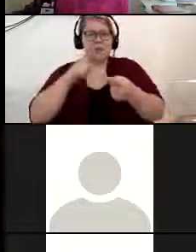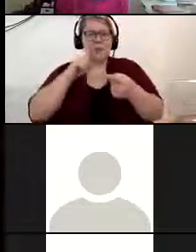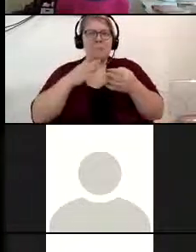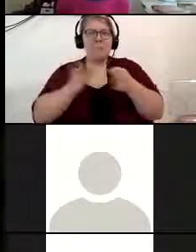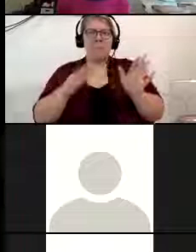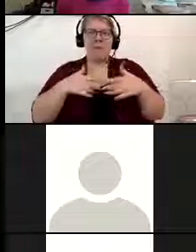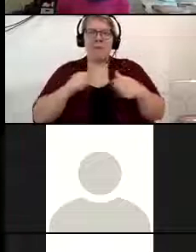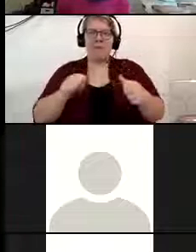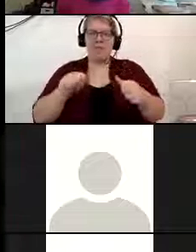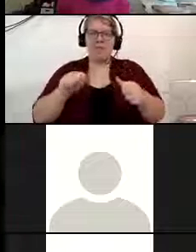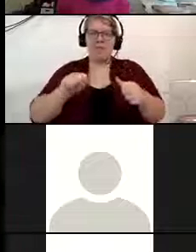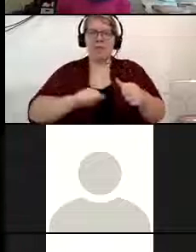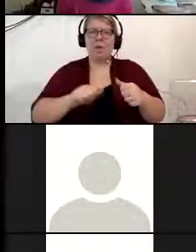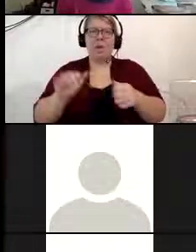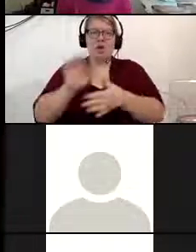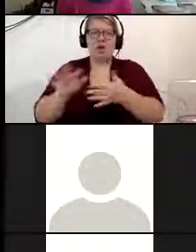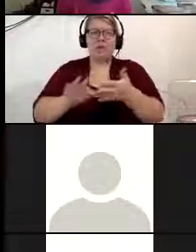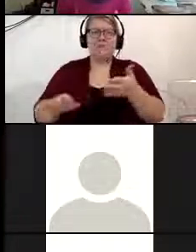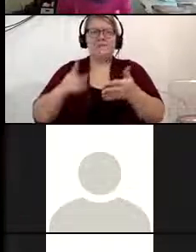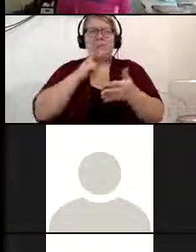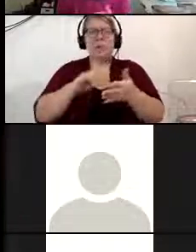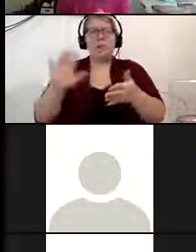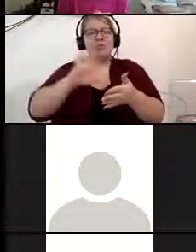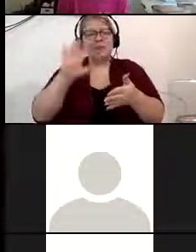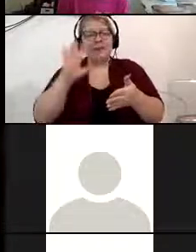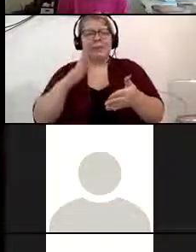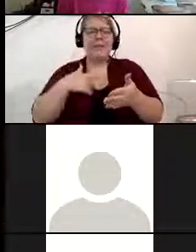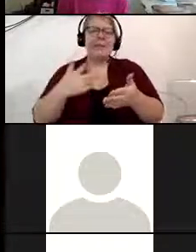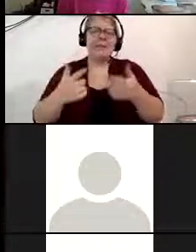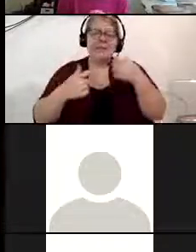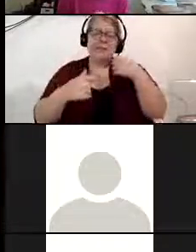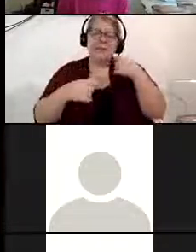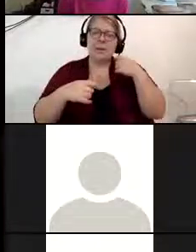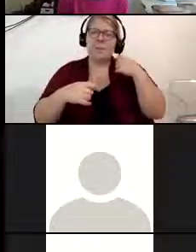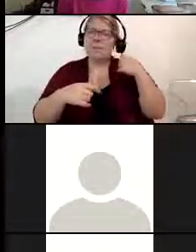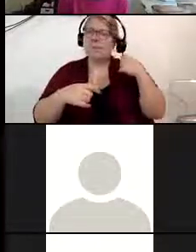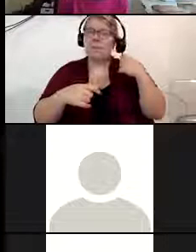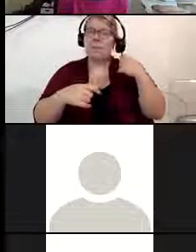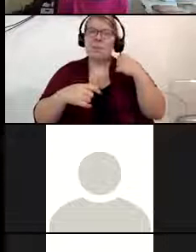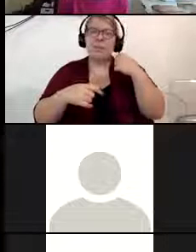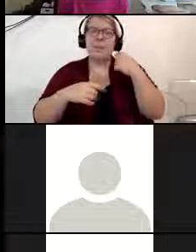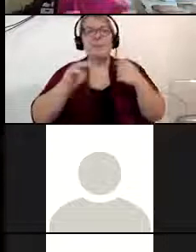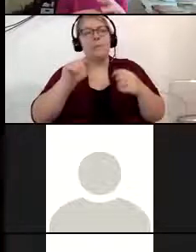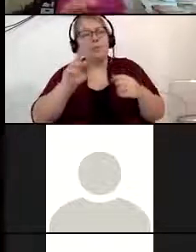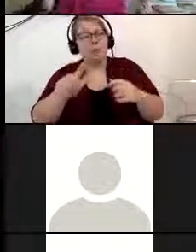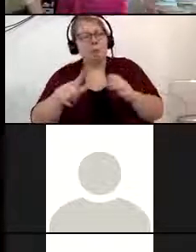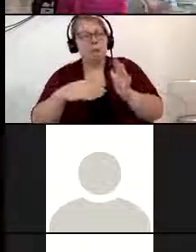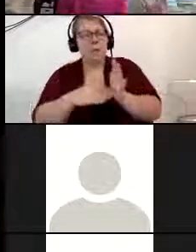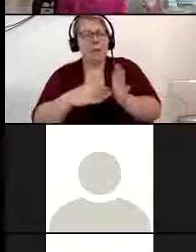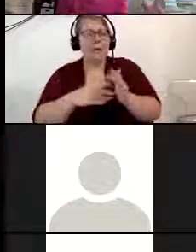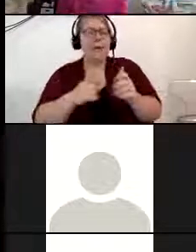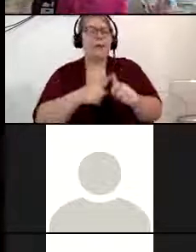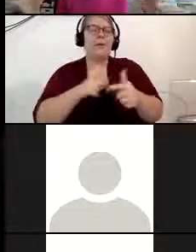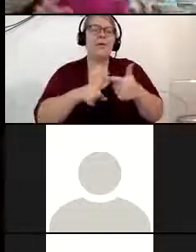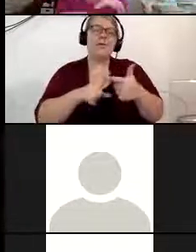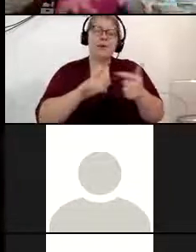our previous kinds of moral models of addiction, criminal models, disease models, really